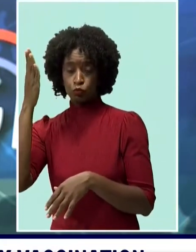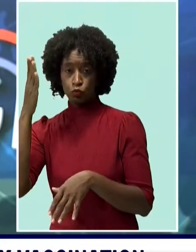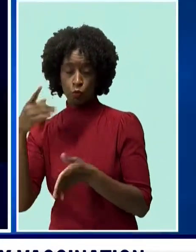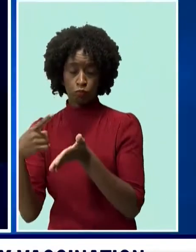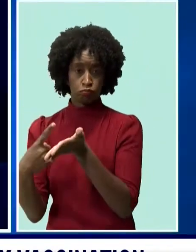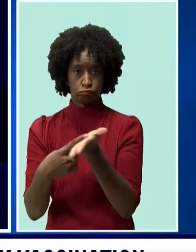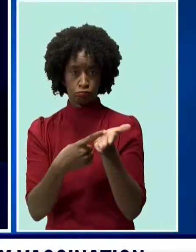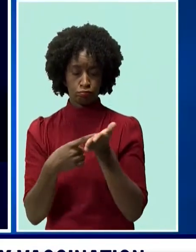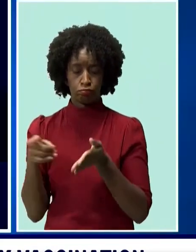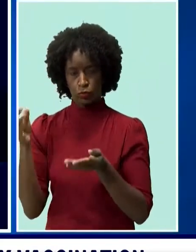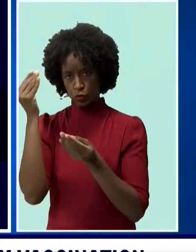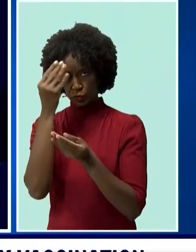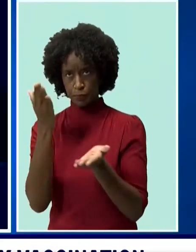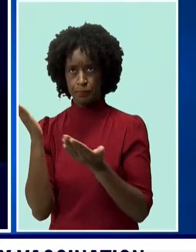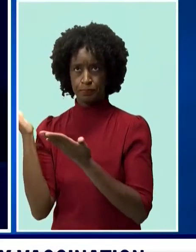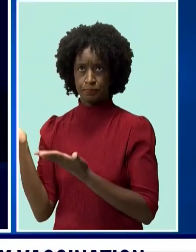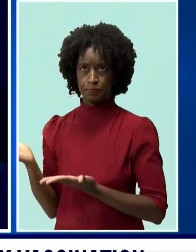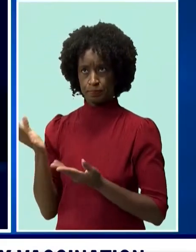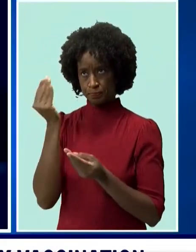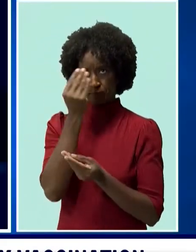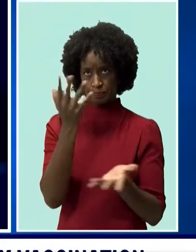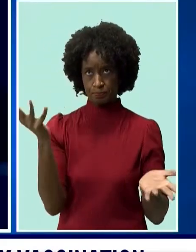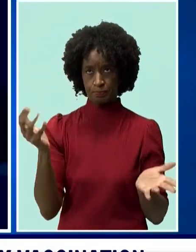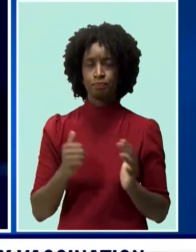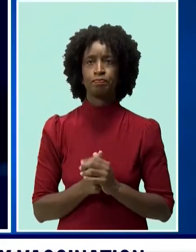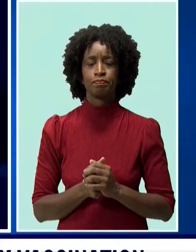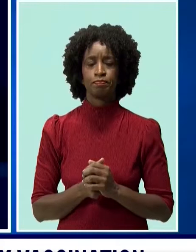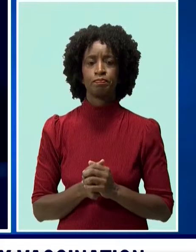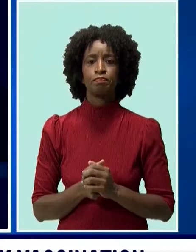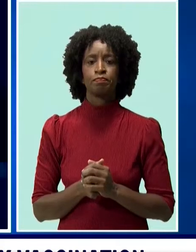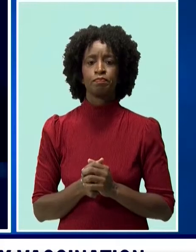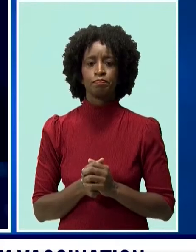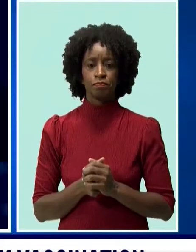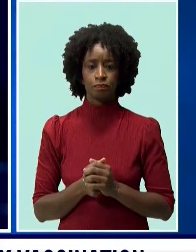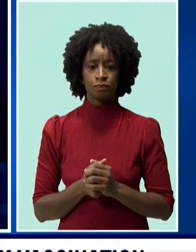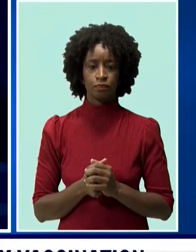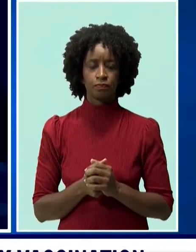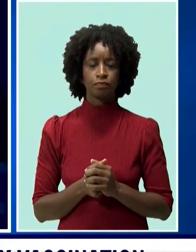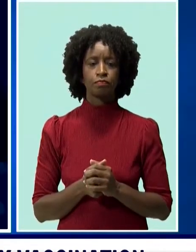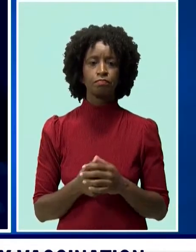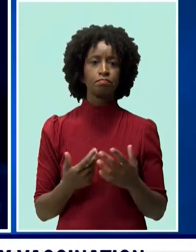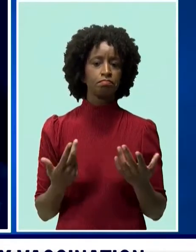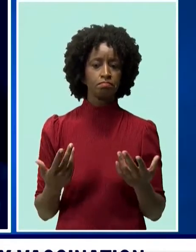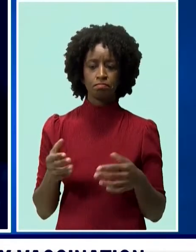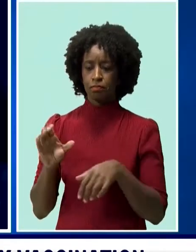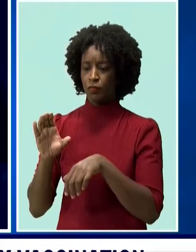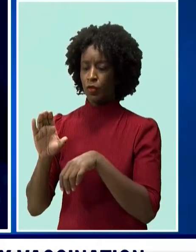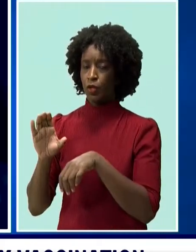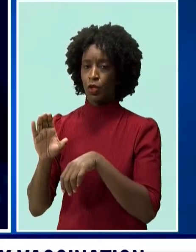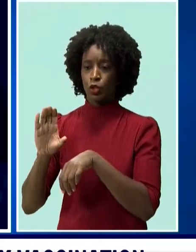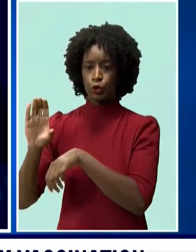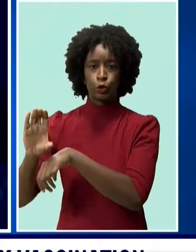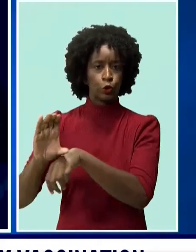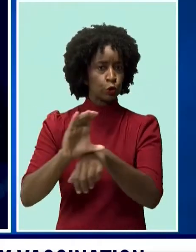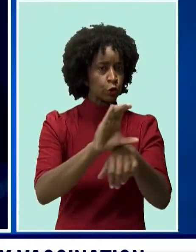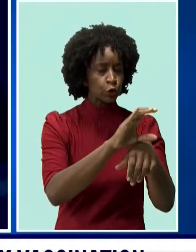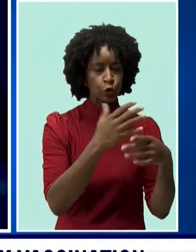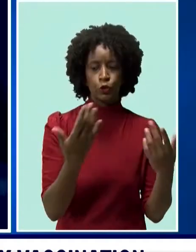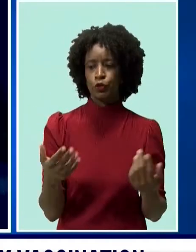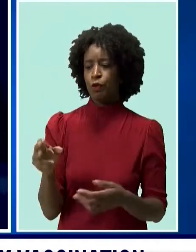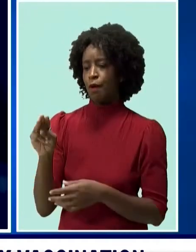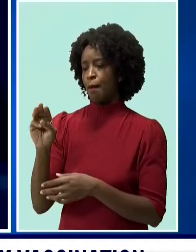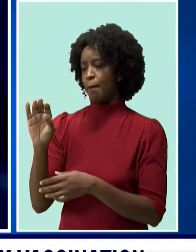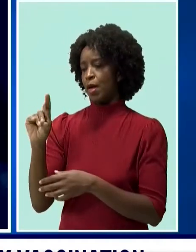The Christian Council represents member churches of the Methodists, the African Methodist Episcopal Church, the